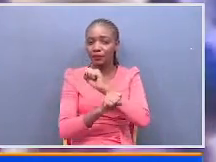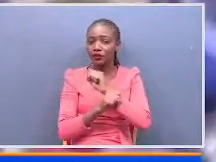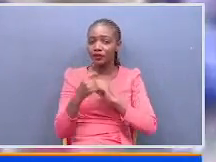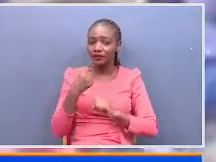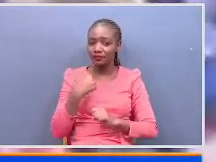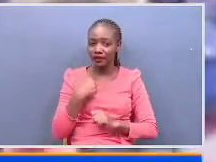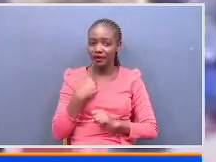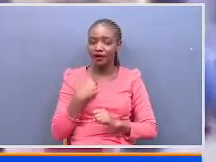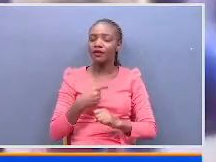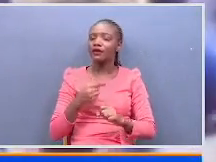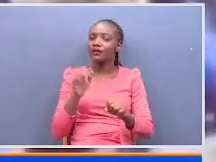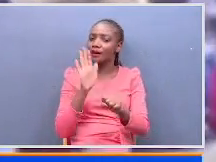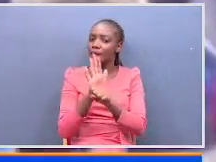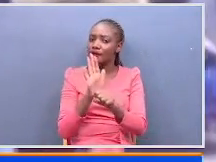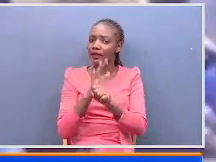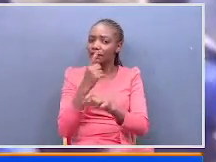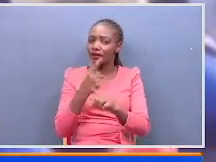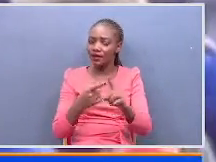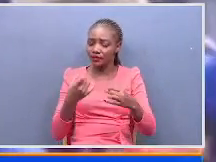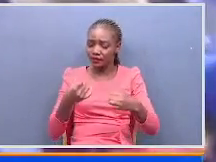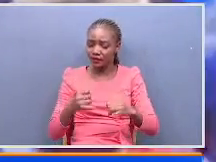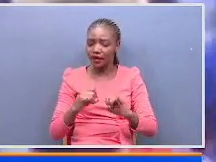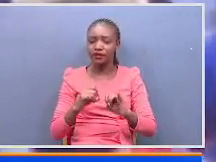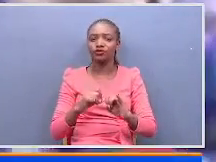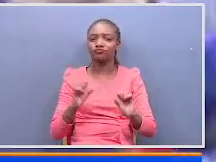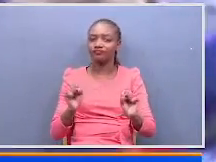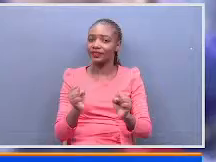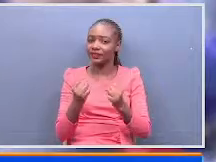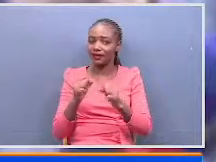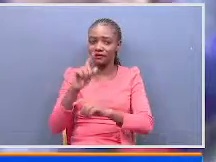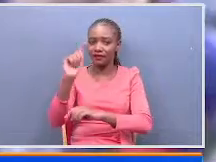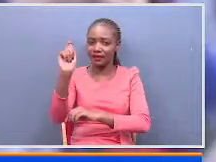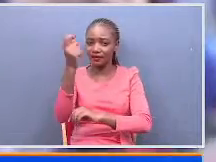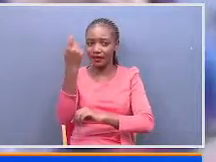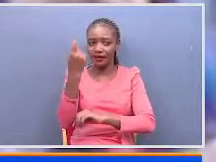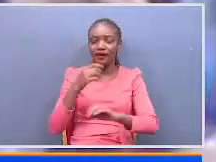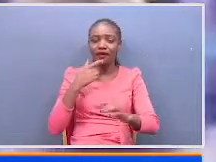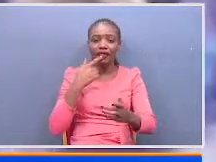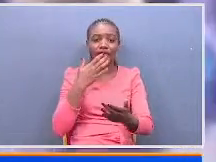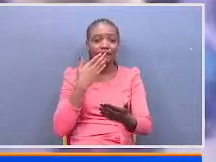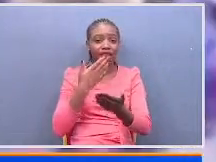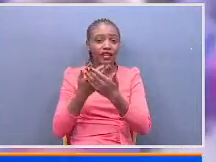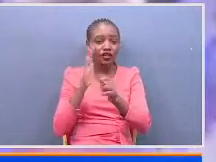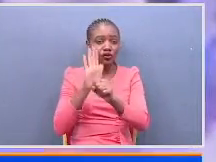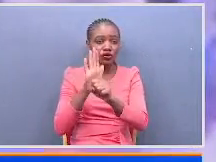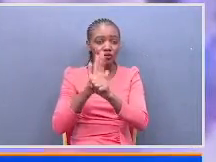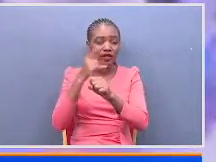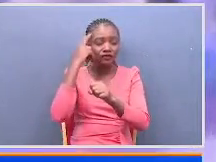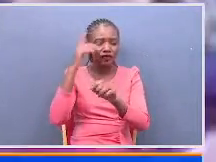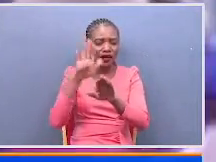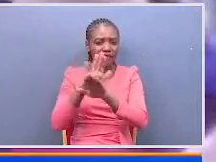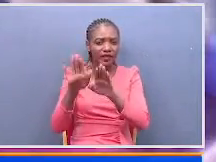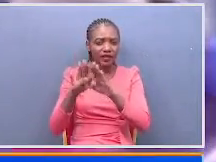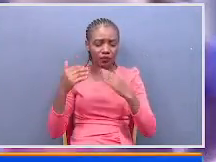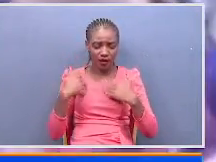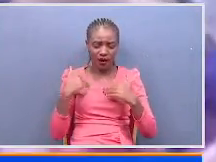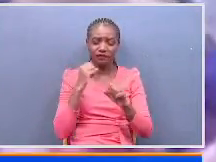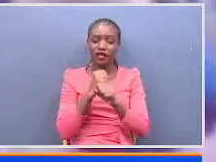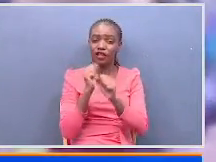many years of struggle to liberate Kenya. Thank you for the battles you have fought